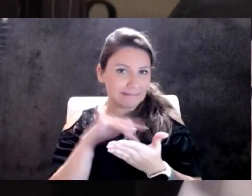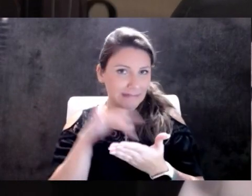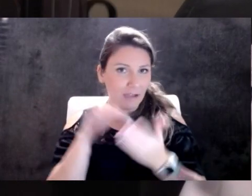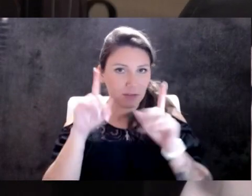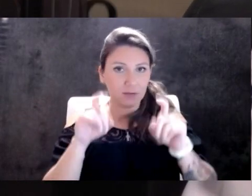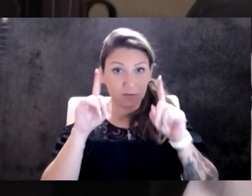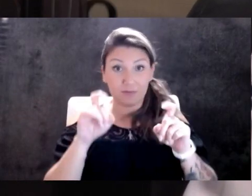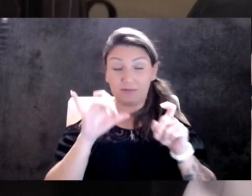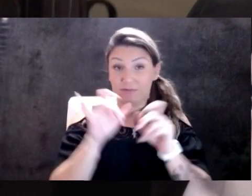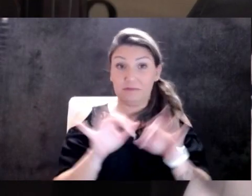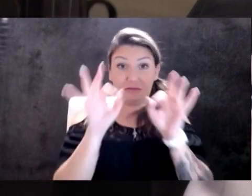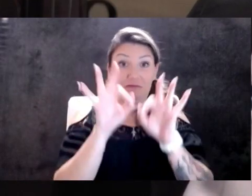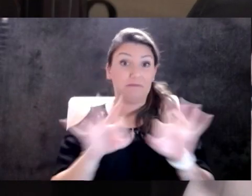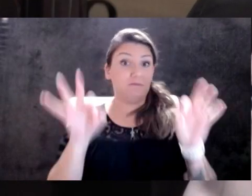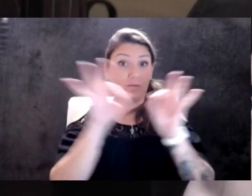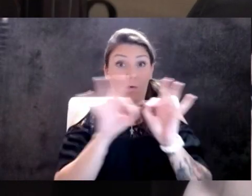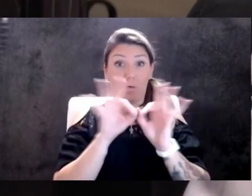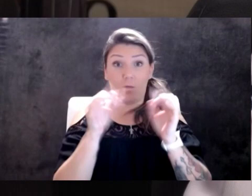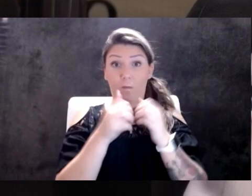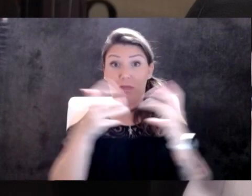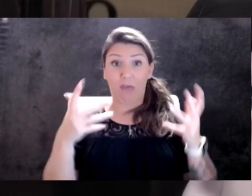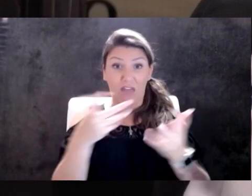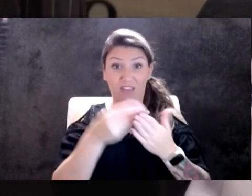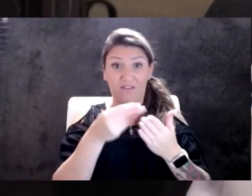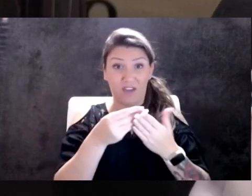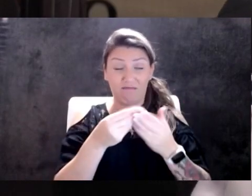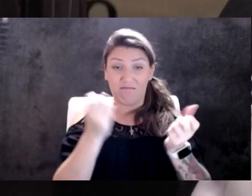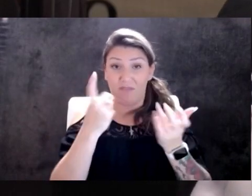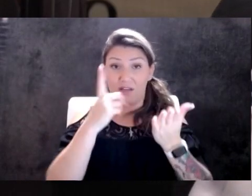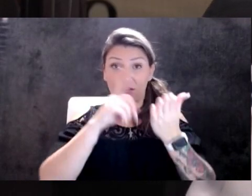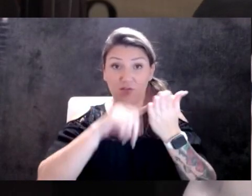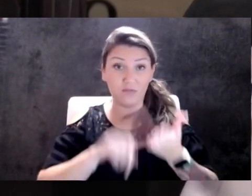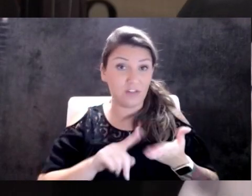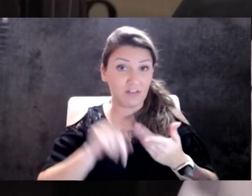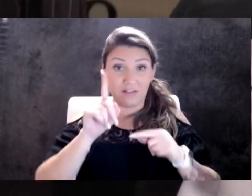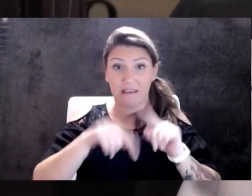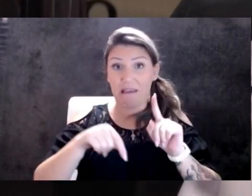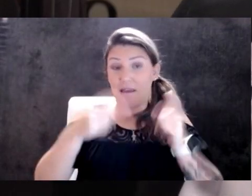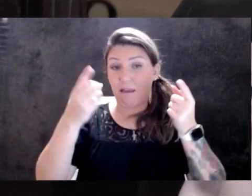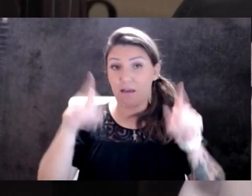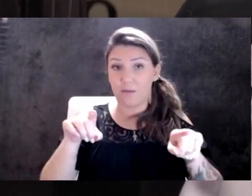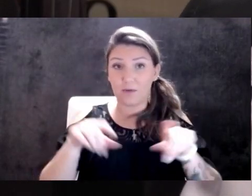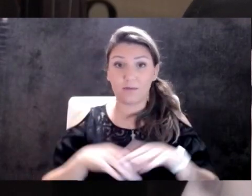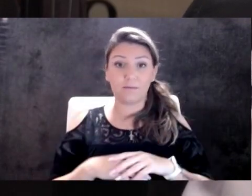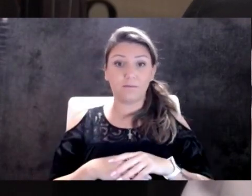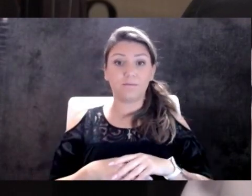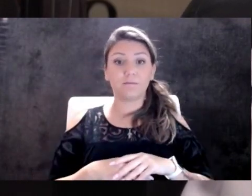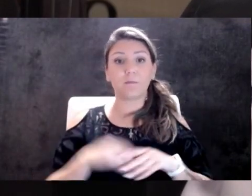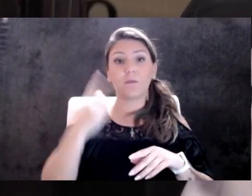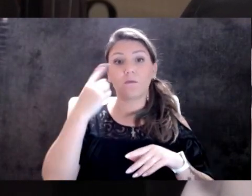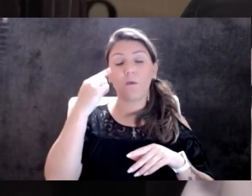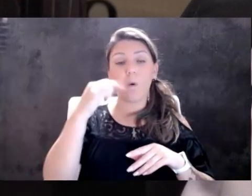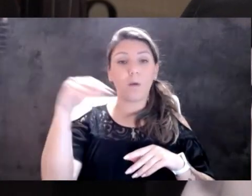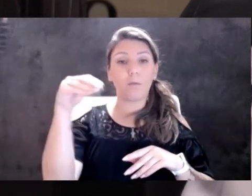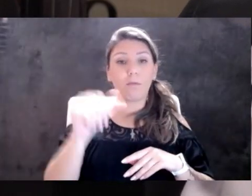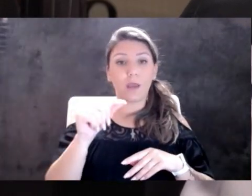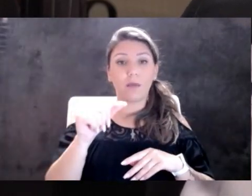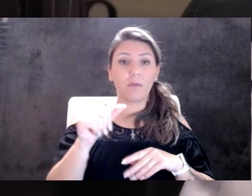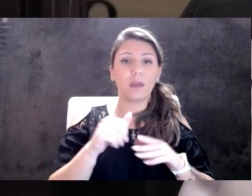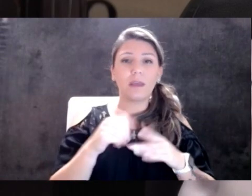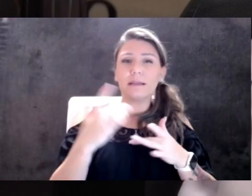adequate funding, a lot of this research couldn't happen. In terms of the payment for the trials,